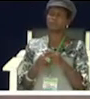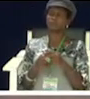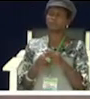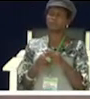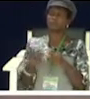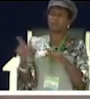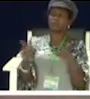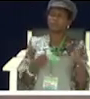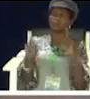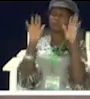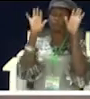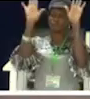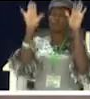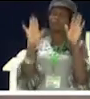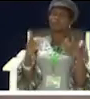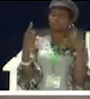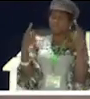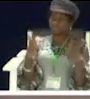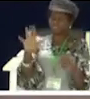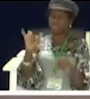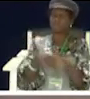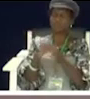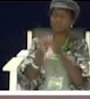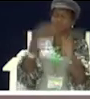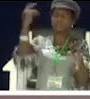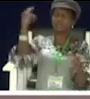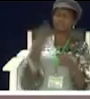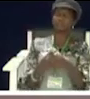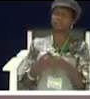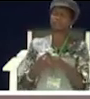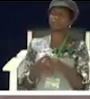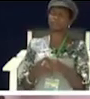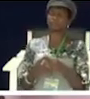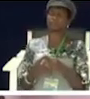Perform wonders suddenly.